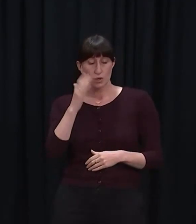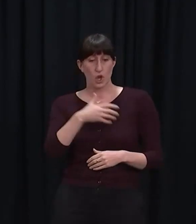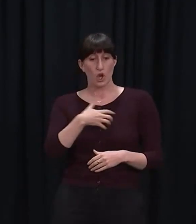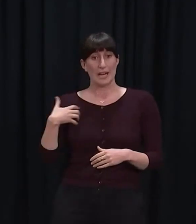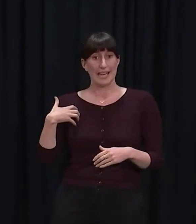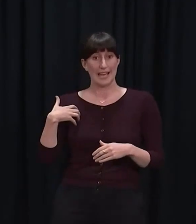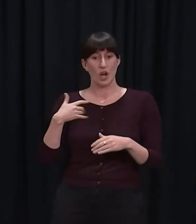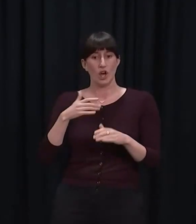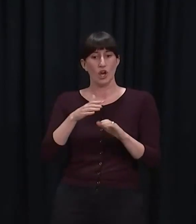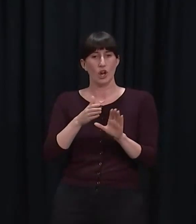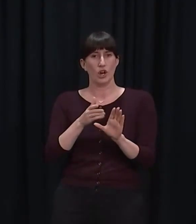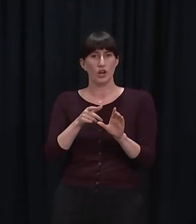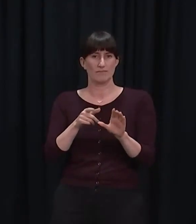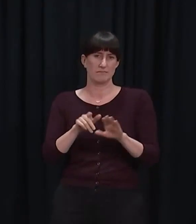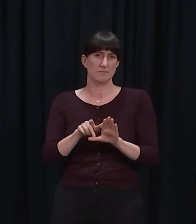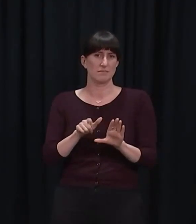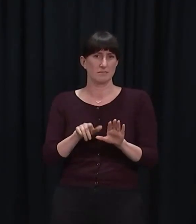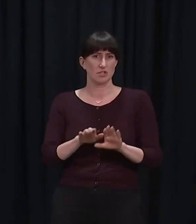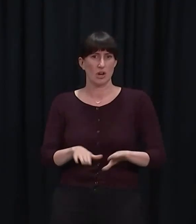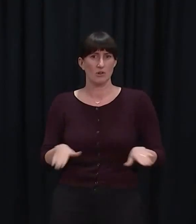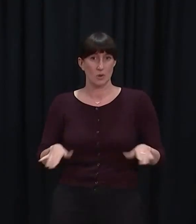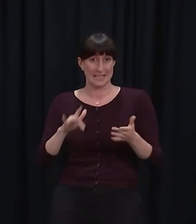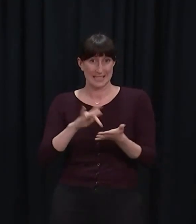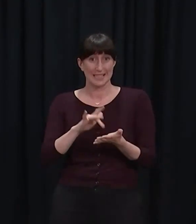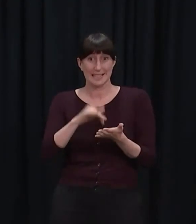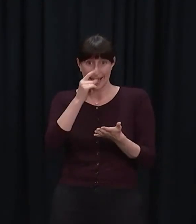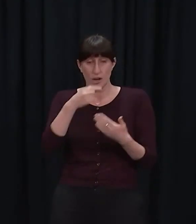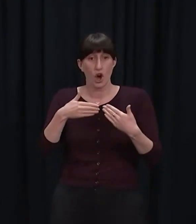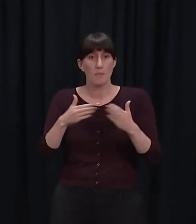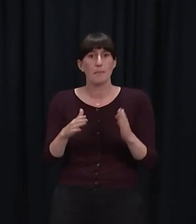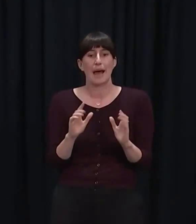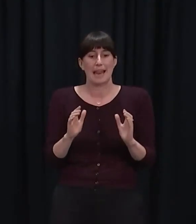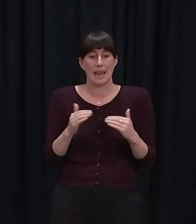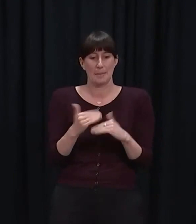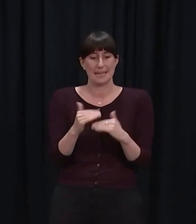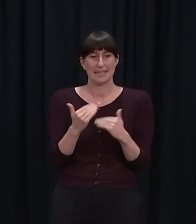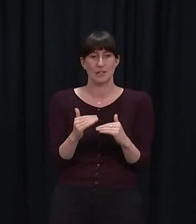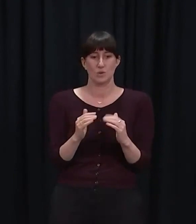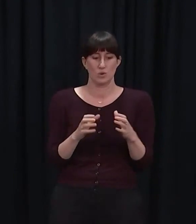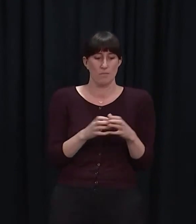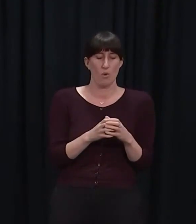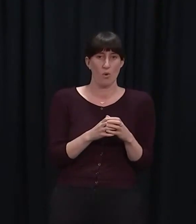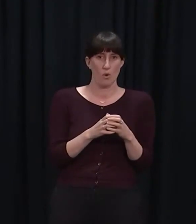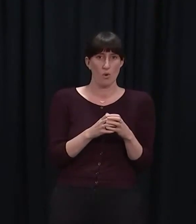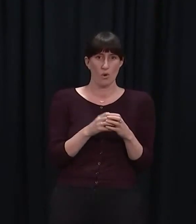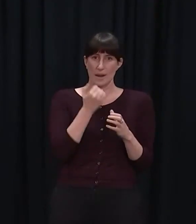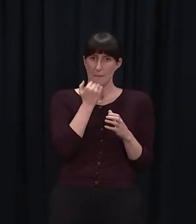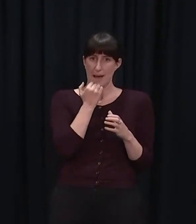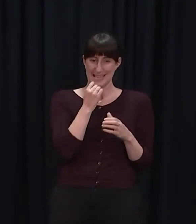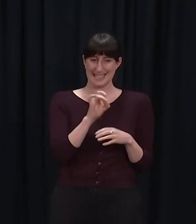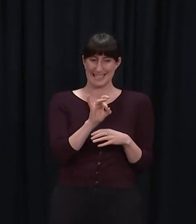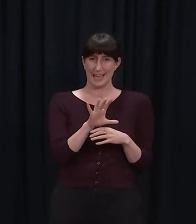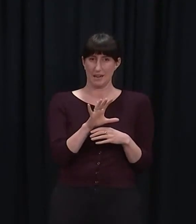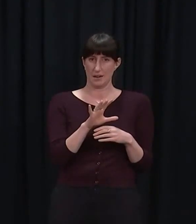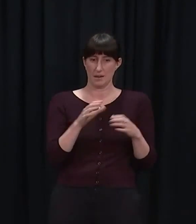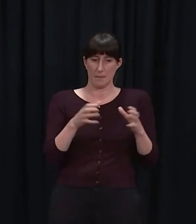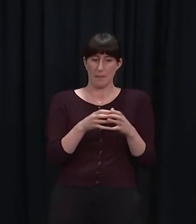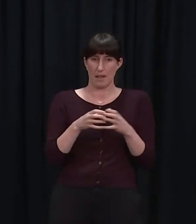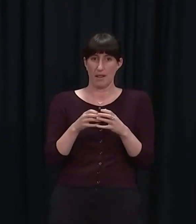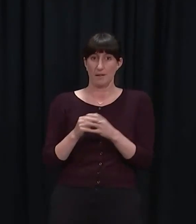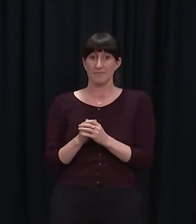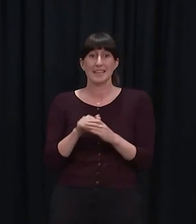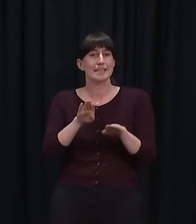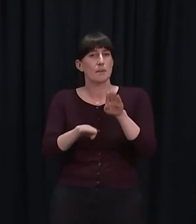of 10 children in each bubble. So it's the same stepped down setting that we currently have operating in Auckland, the first